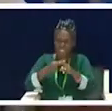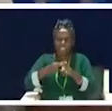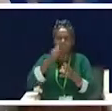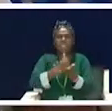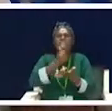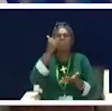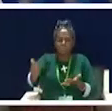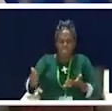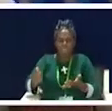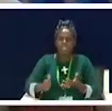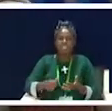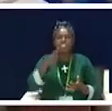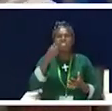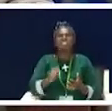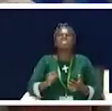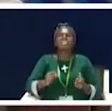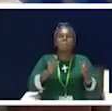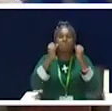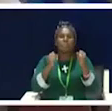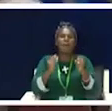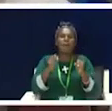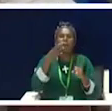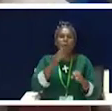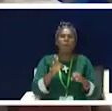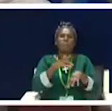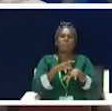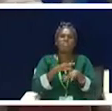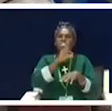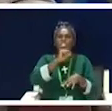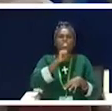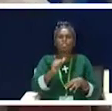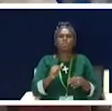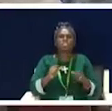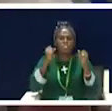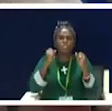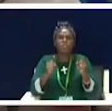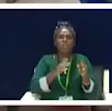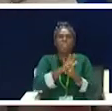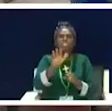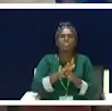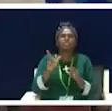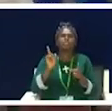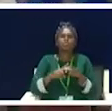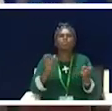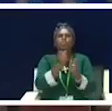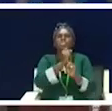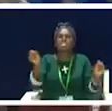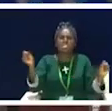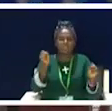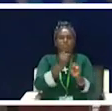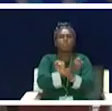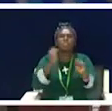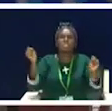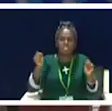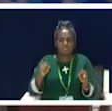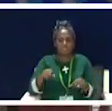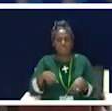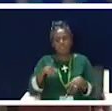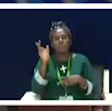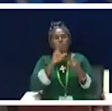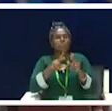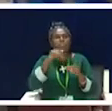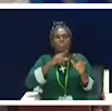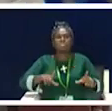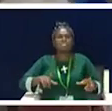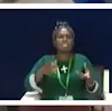The arm of flesh is not strong enough to save and give you possession in the land of the living.